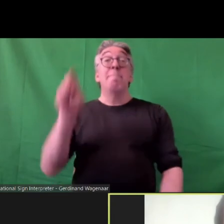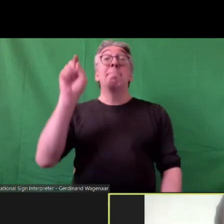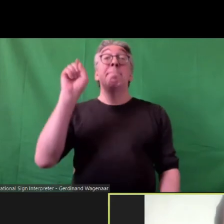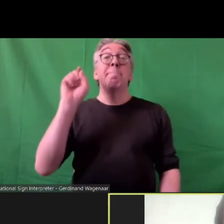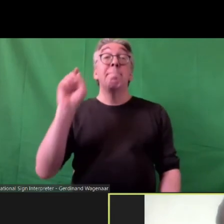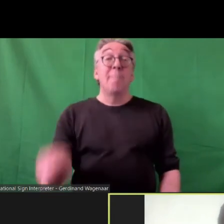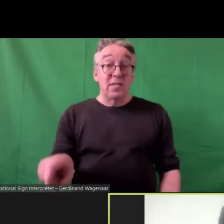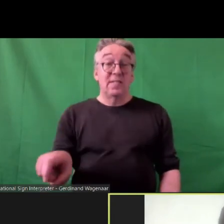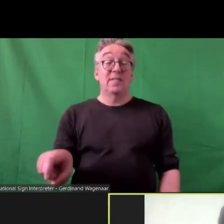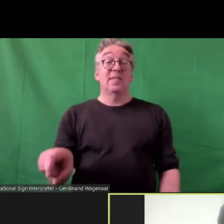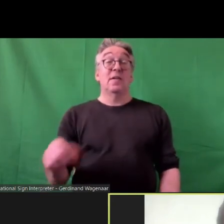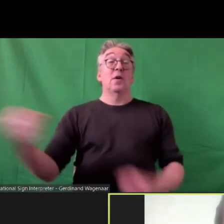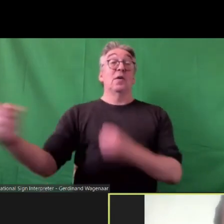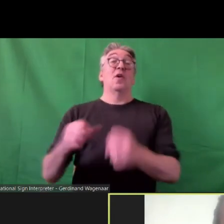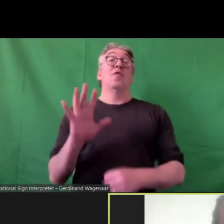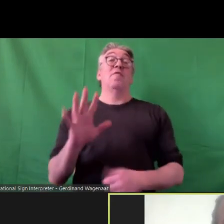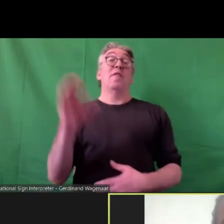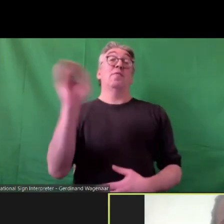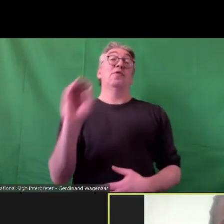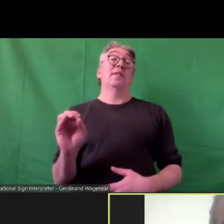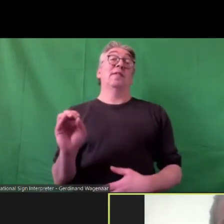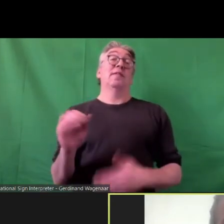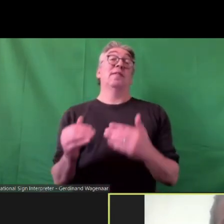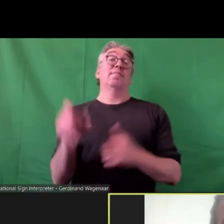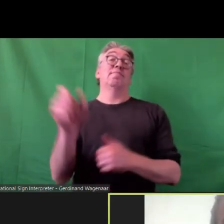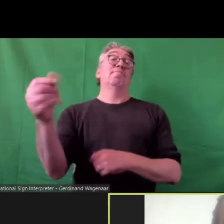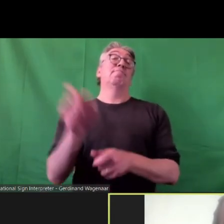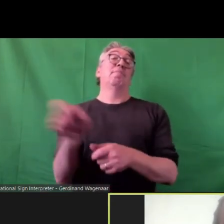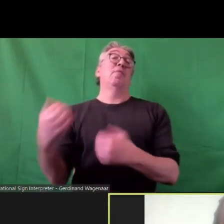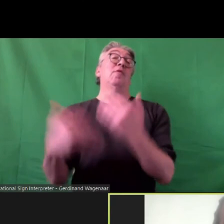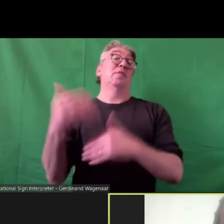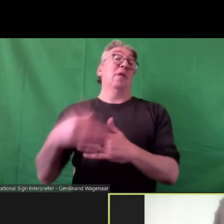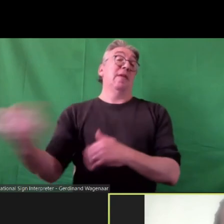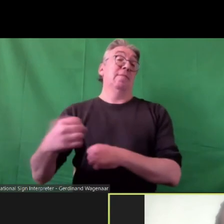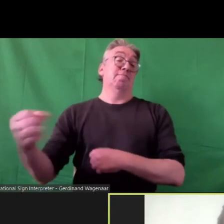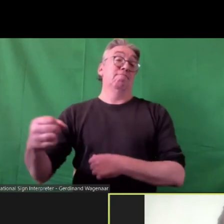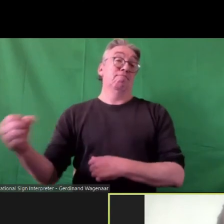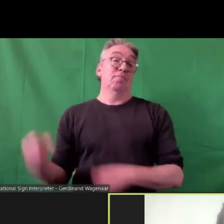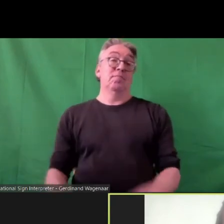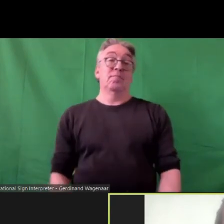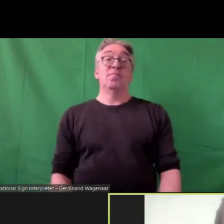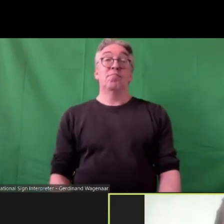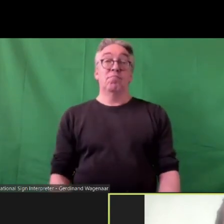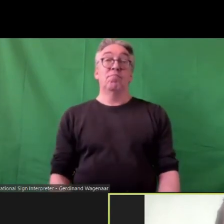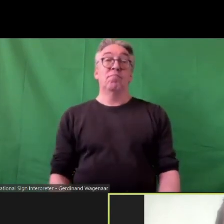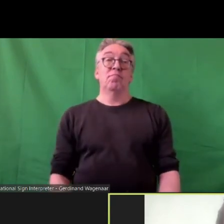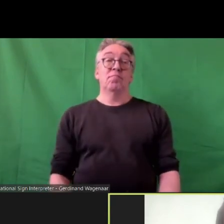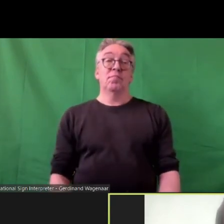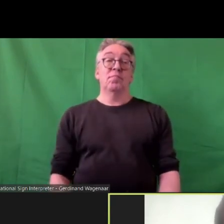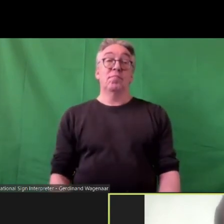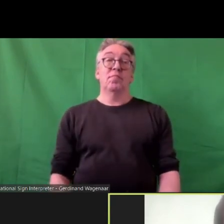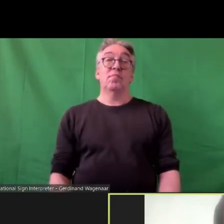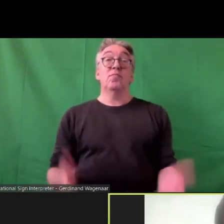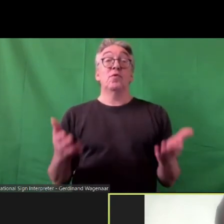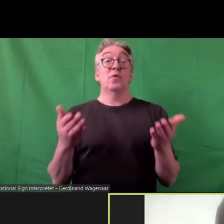that there's the 5% employment of persons with disabilities. We've gone ahead to have